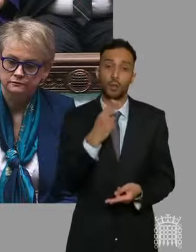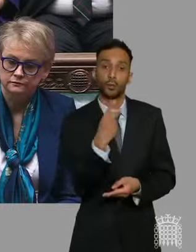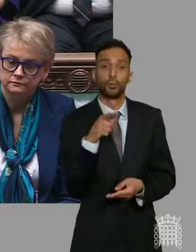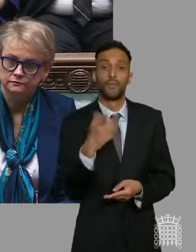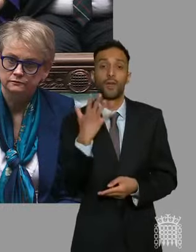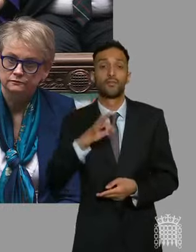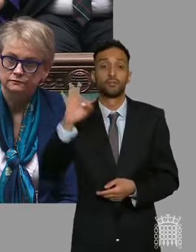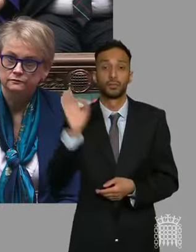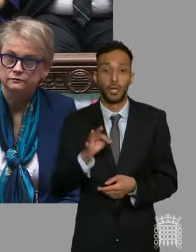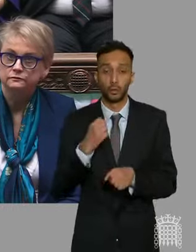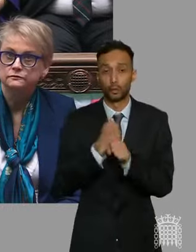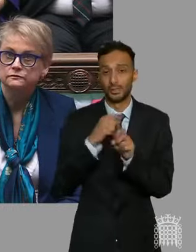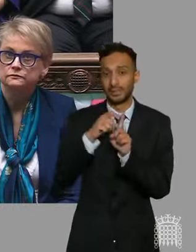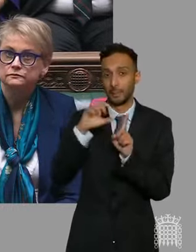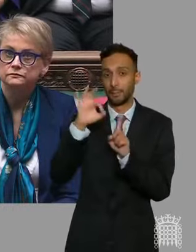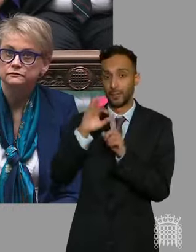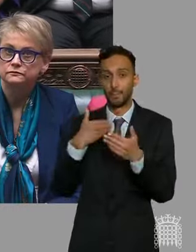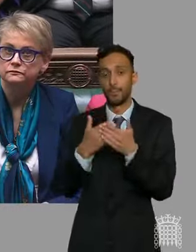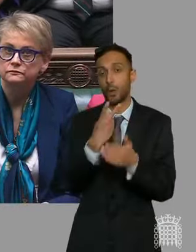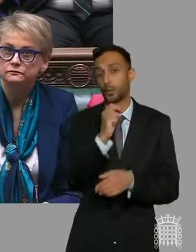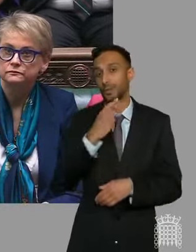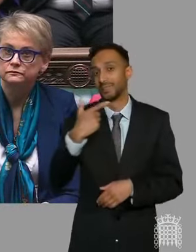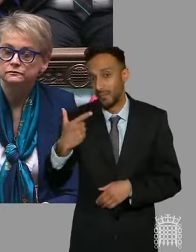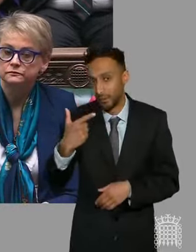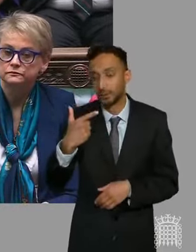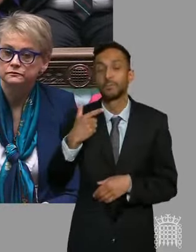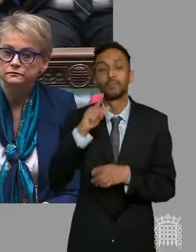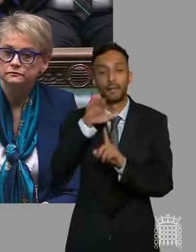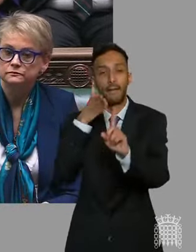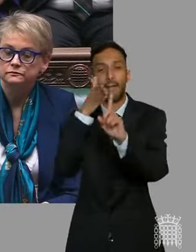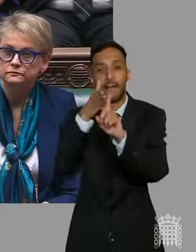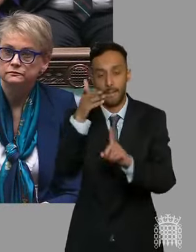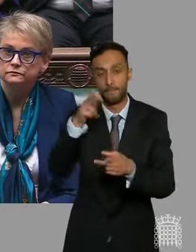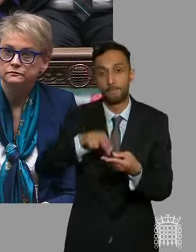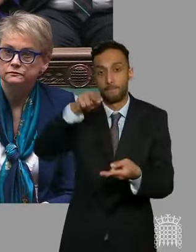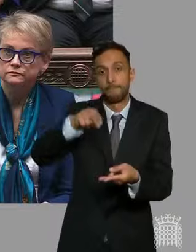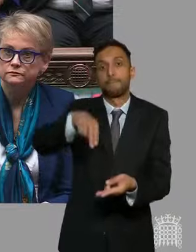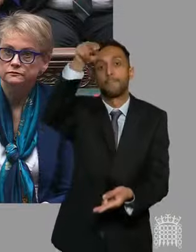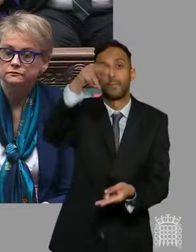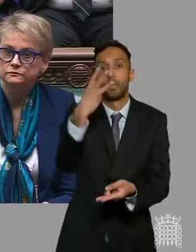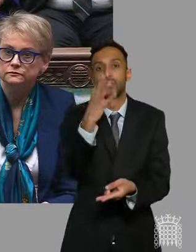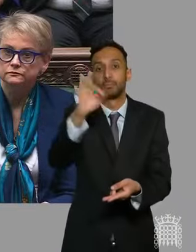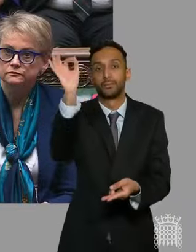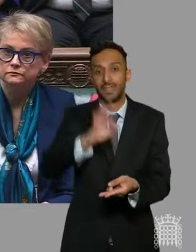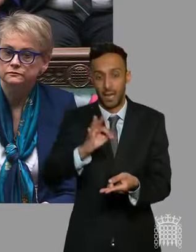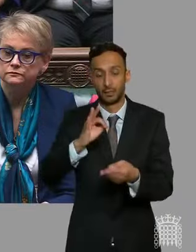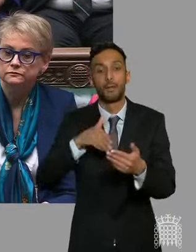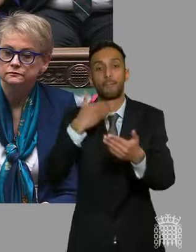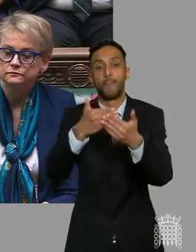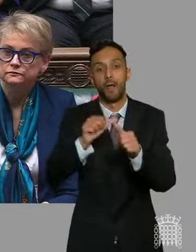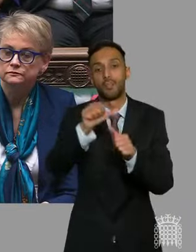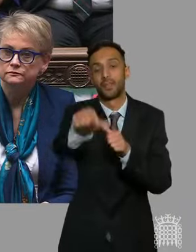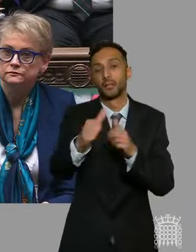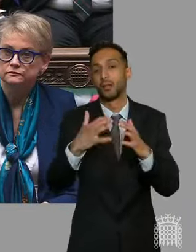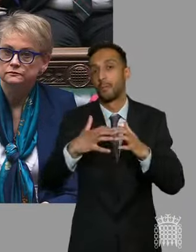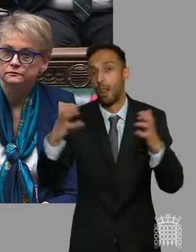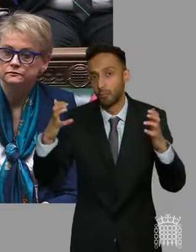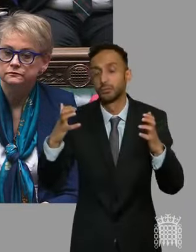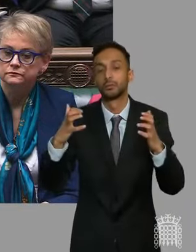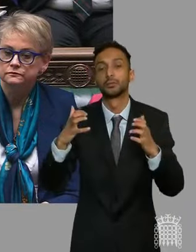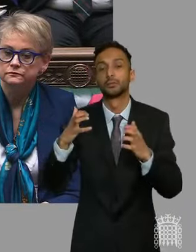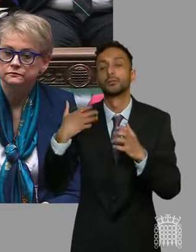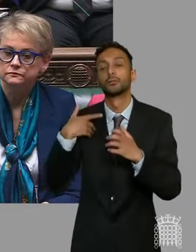Parliament as economic and fiscal conditions allow. And this afternoon, of course, I will travel to the US to have discussions with President